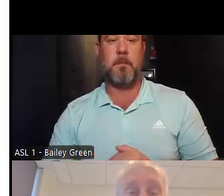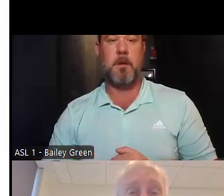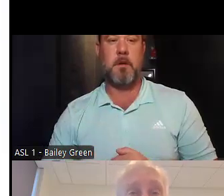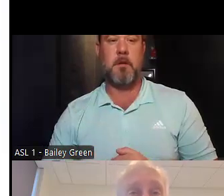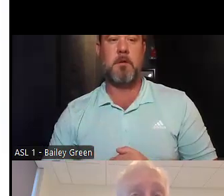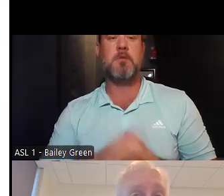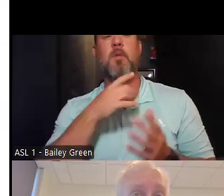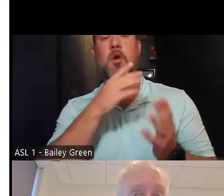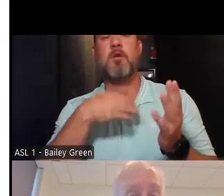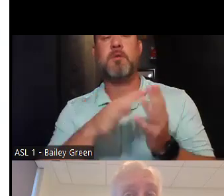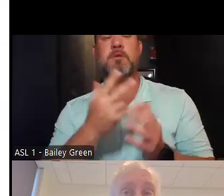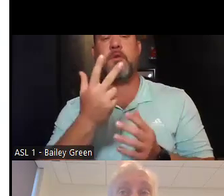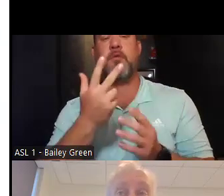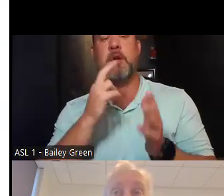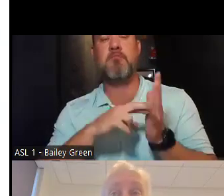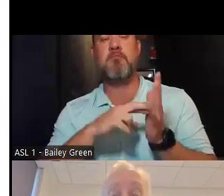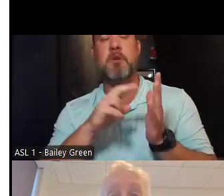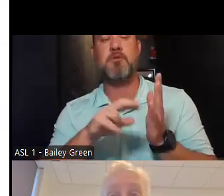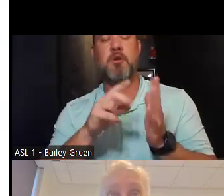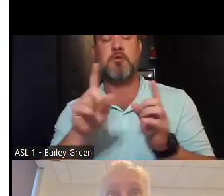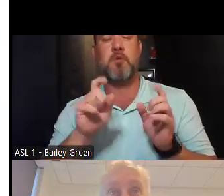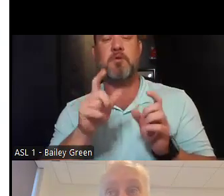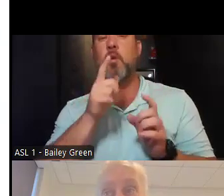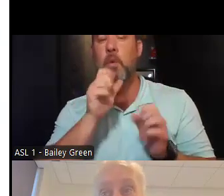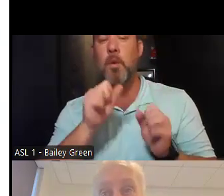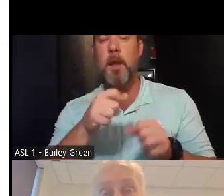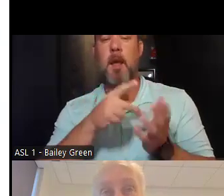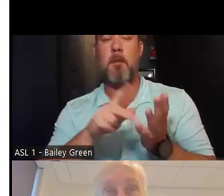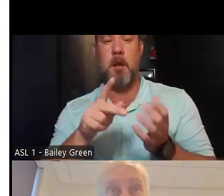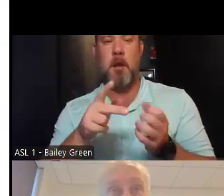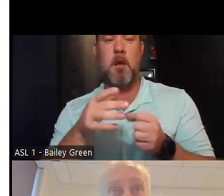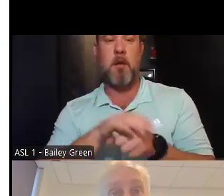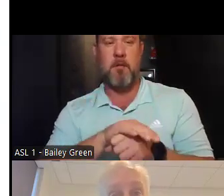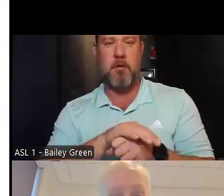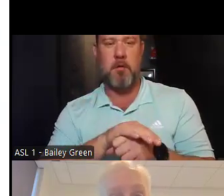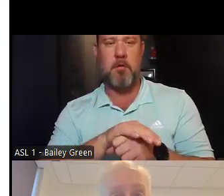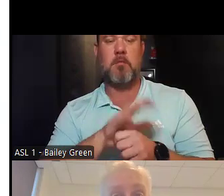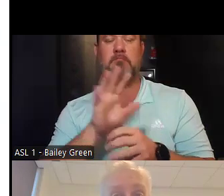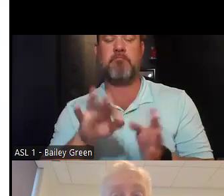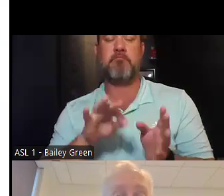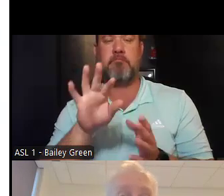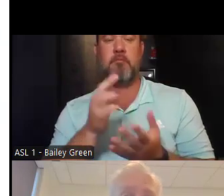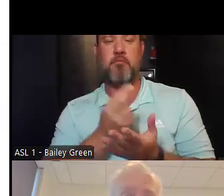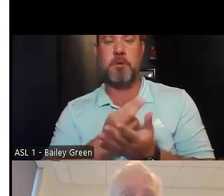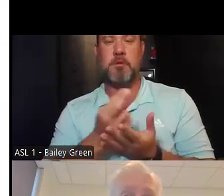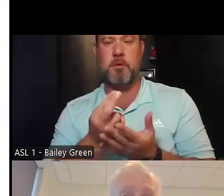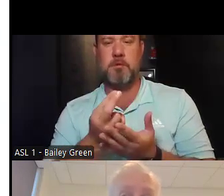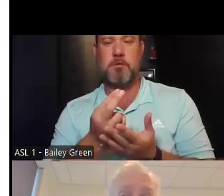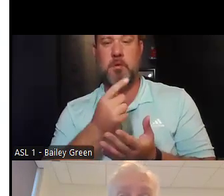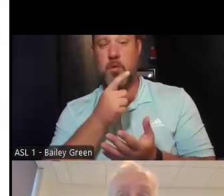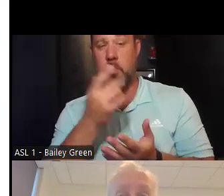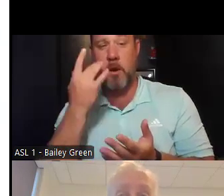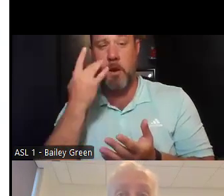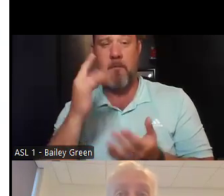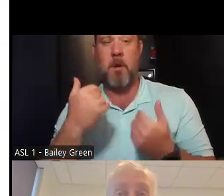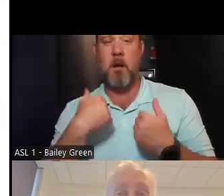So we're addressing 3 research questions. First, who can afford to cover paid LTSS in the state out of their own resources? Who in California